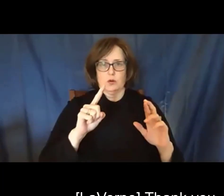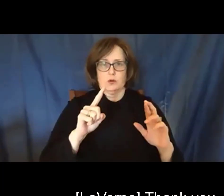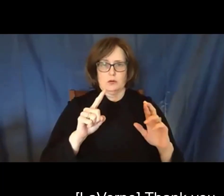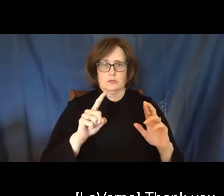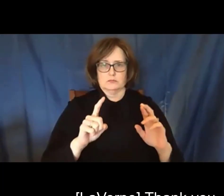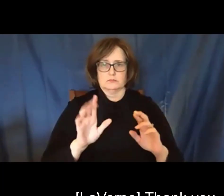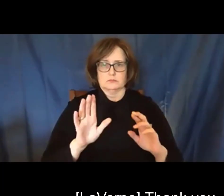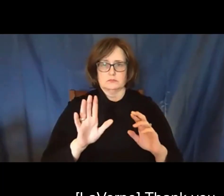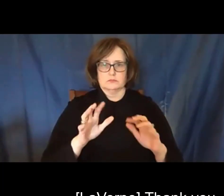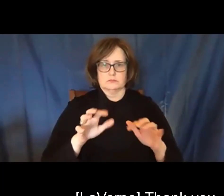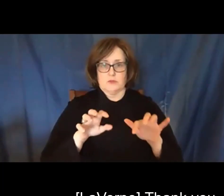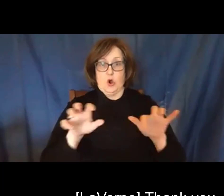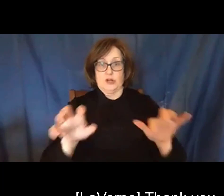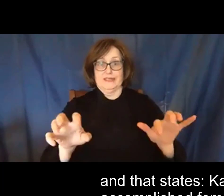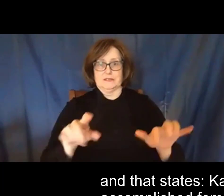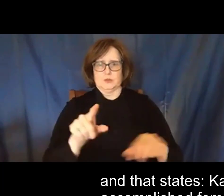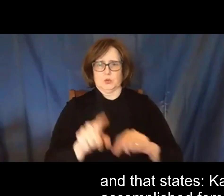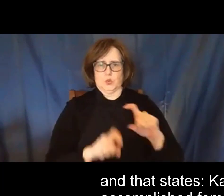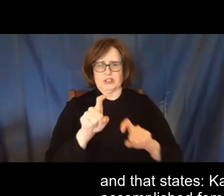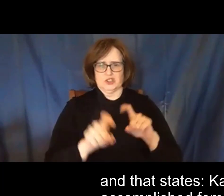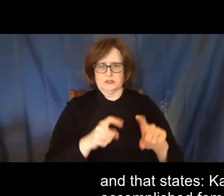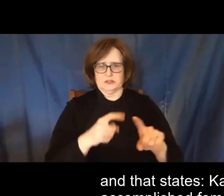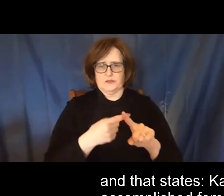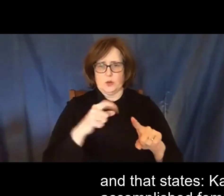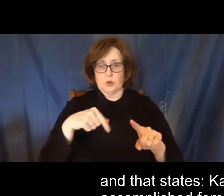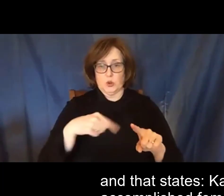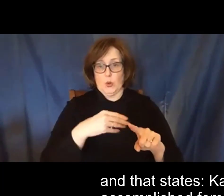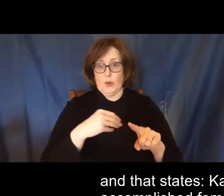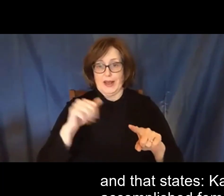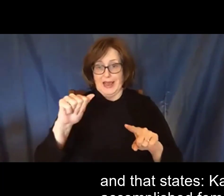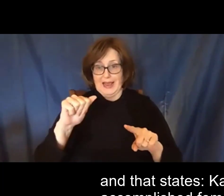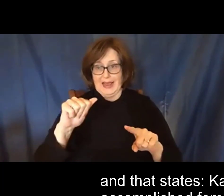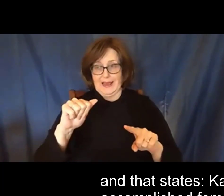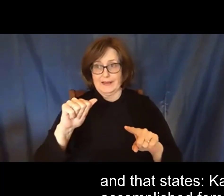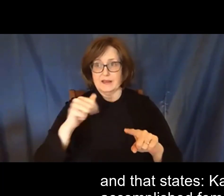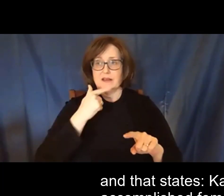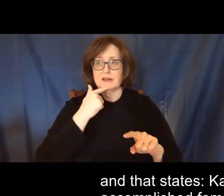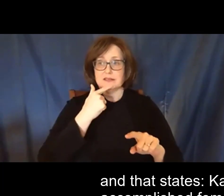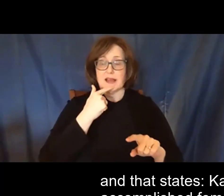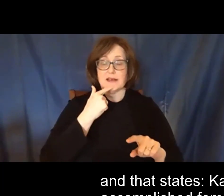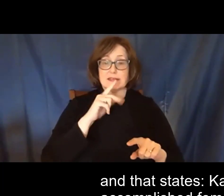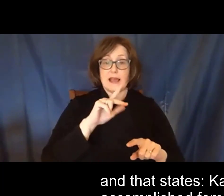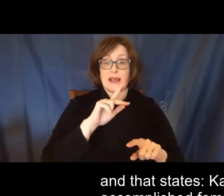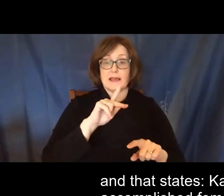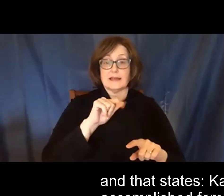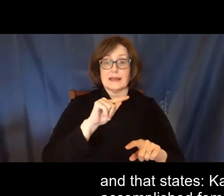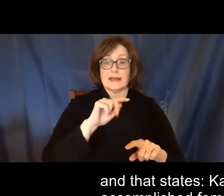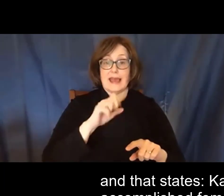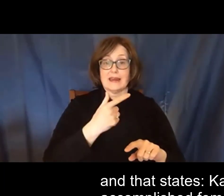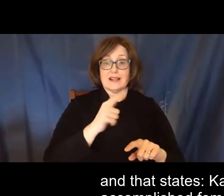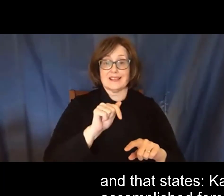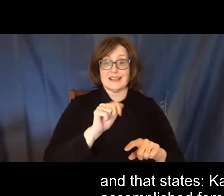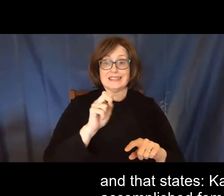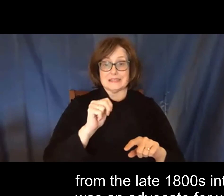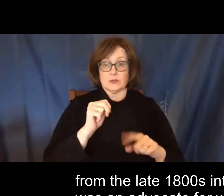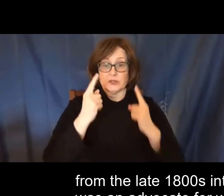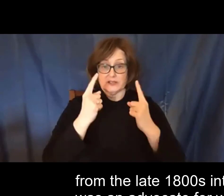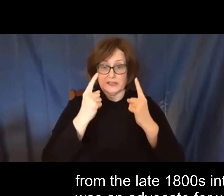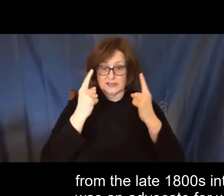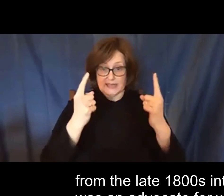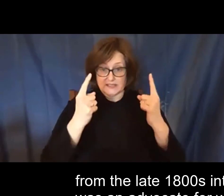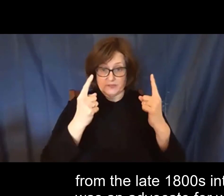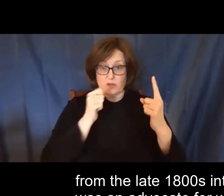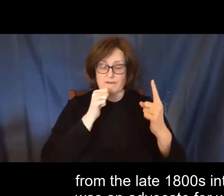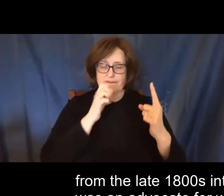in the Q&A feature. And that states, Kate Gleason was an accomplished female engineer, businesswoman, and philanthropist from the